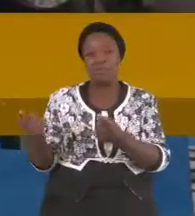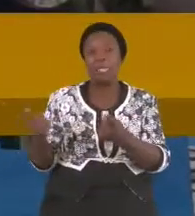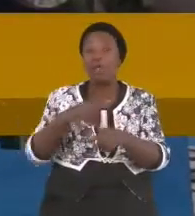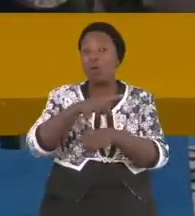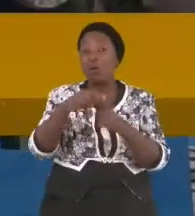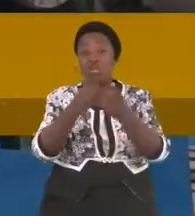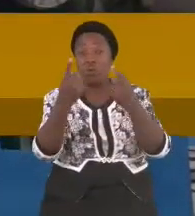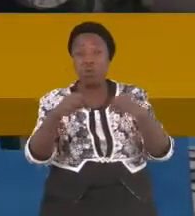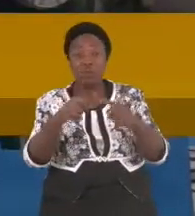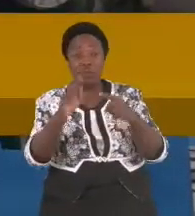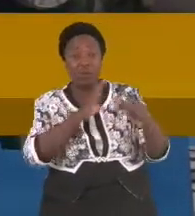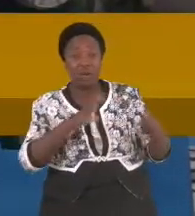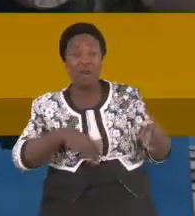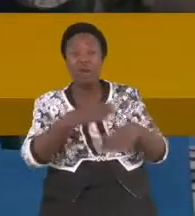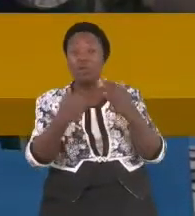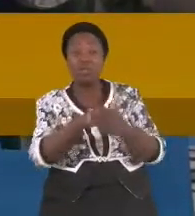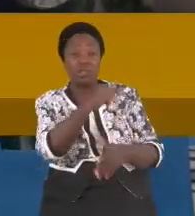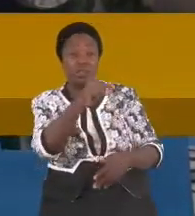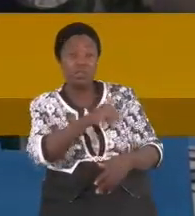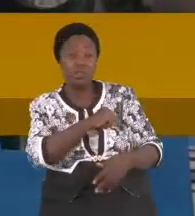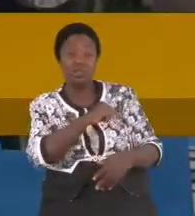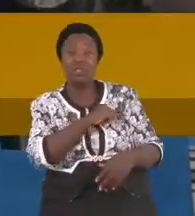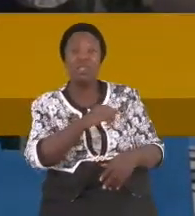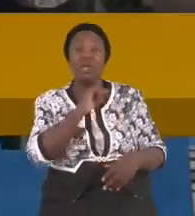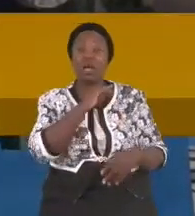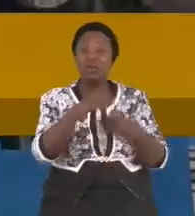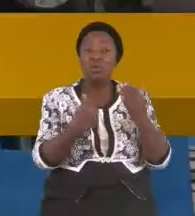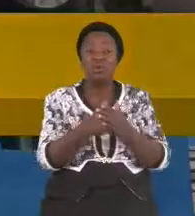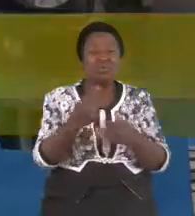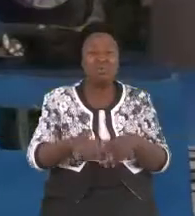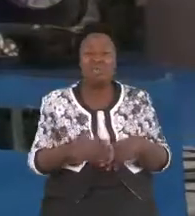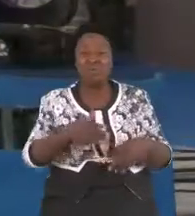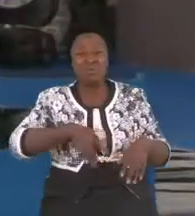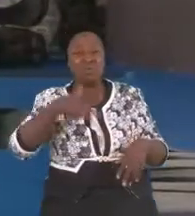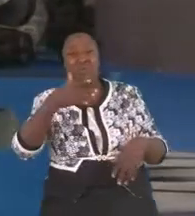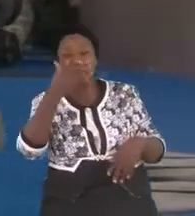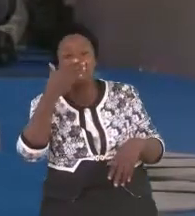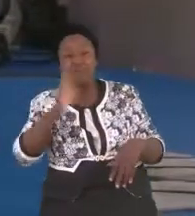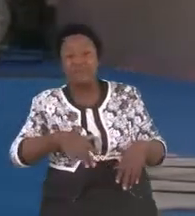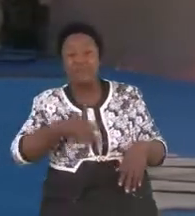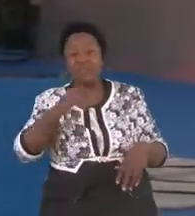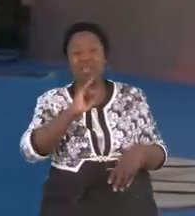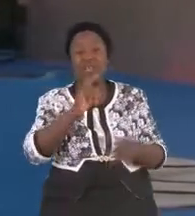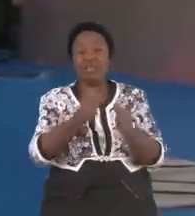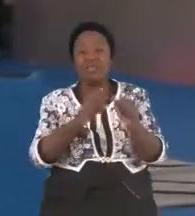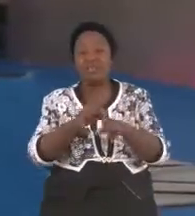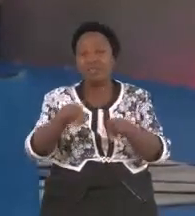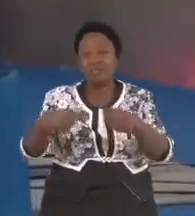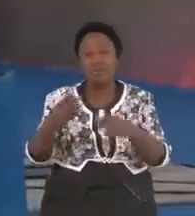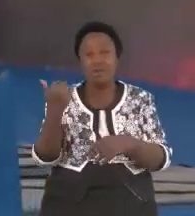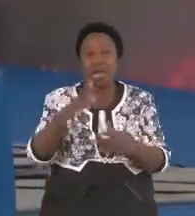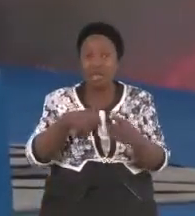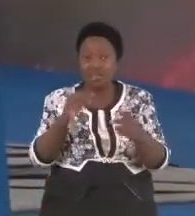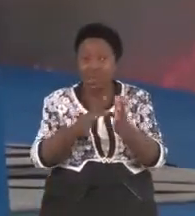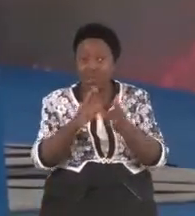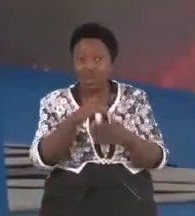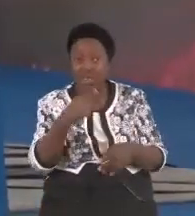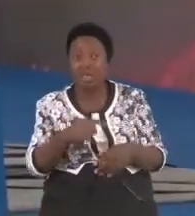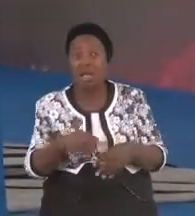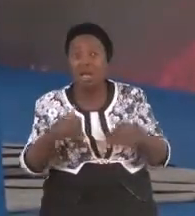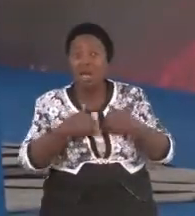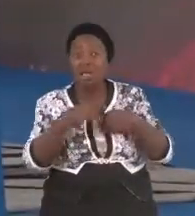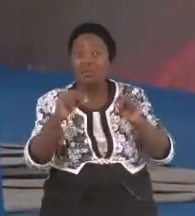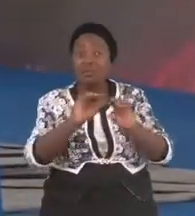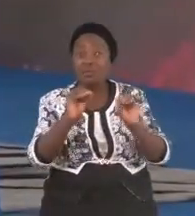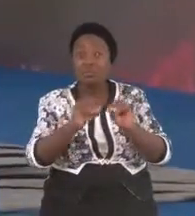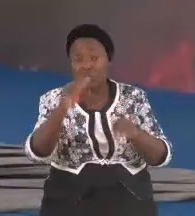the guilt and the guilty feeling, everything is gone. And Jesus said, as no man condemned you,